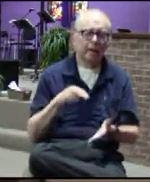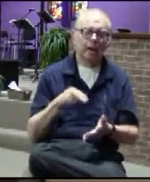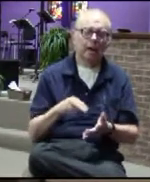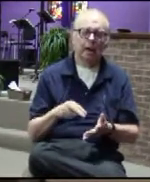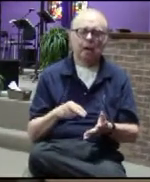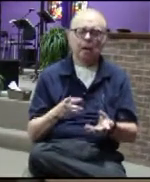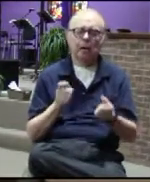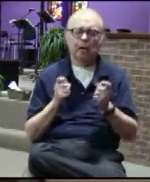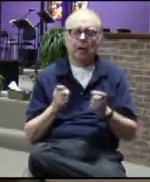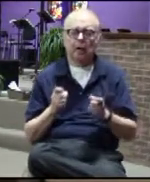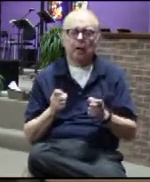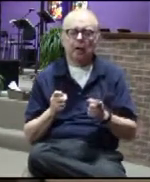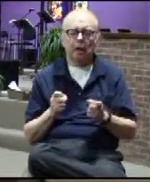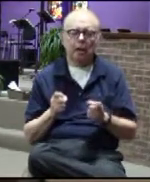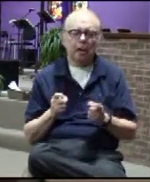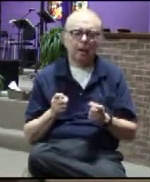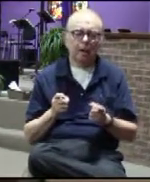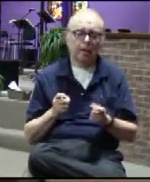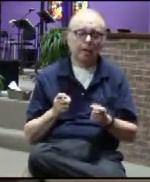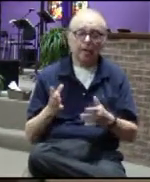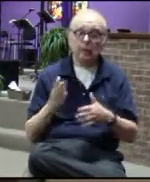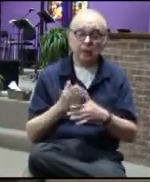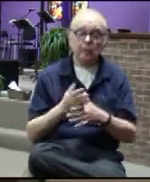and then all of a sudden they're interrupted